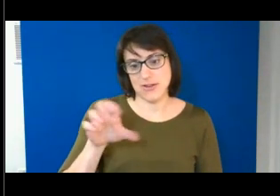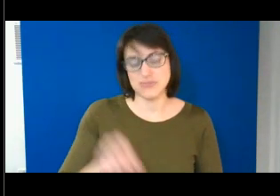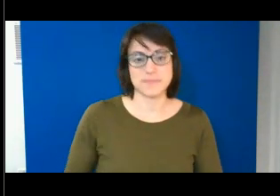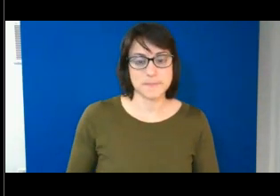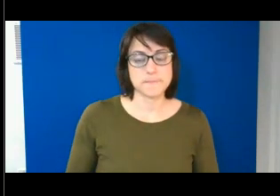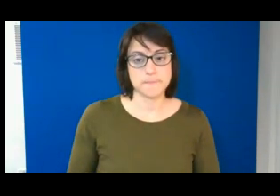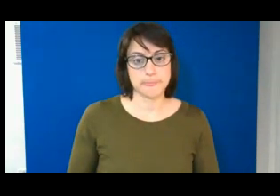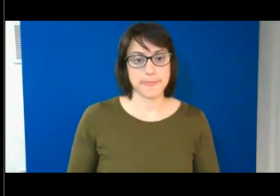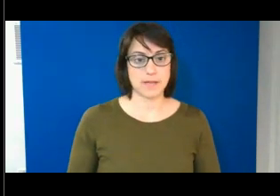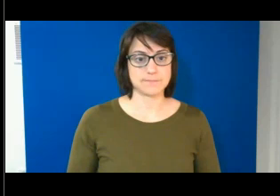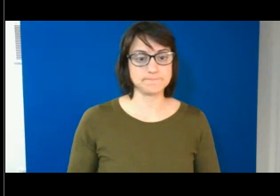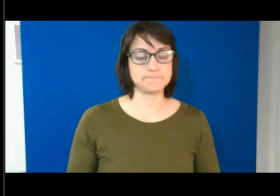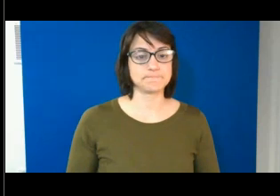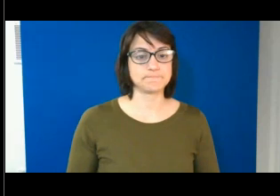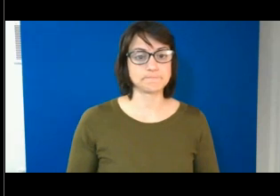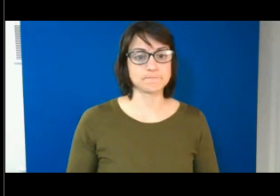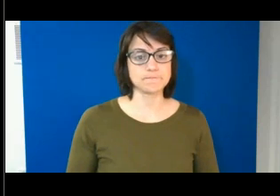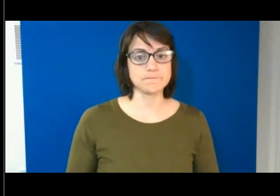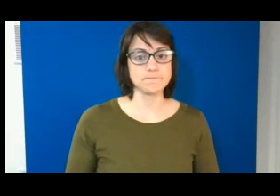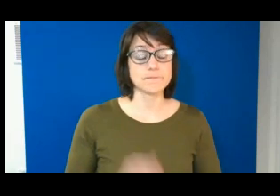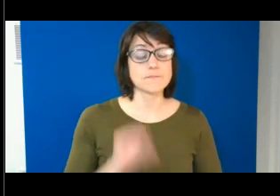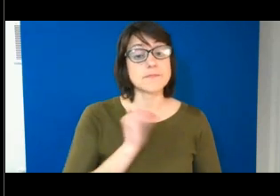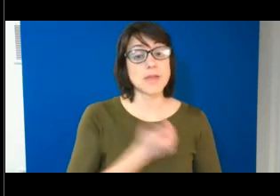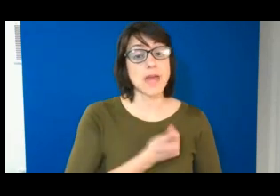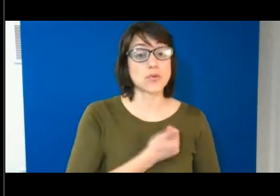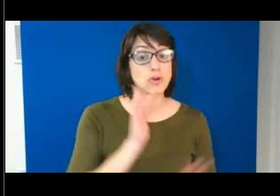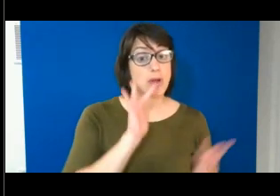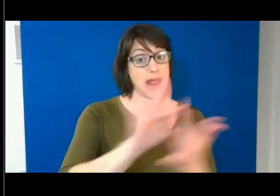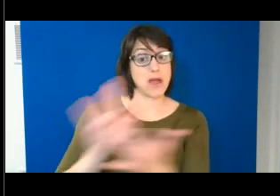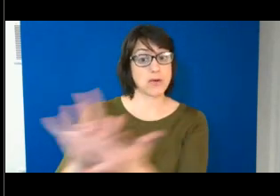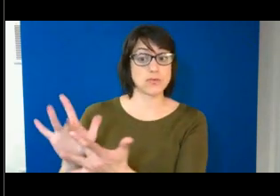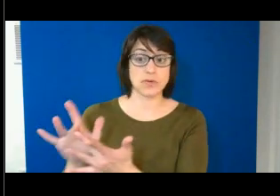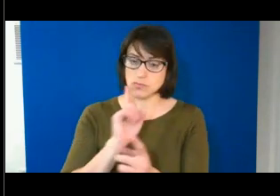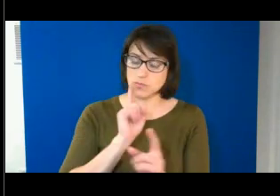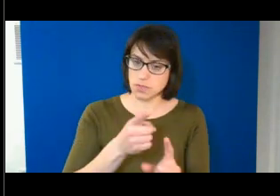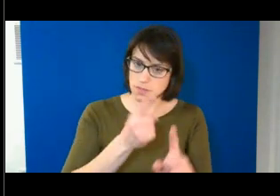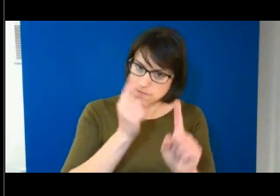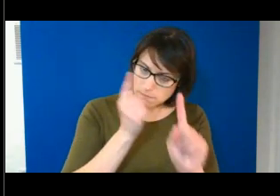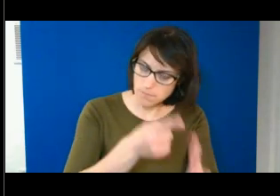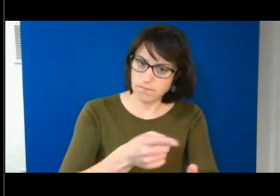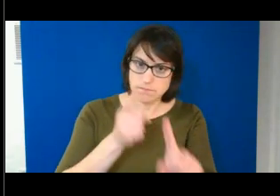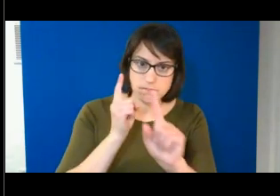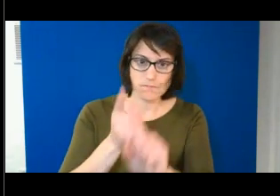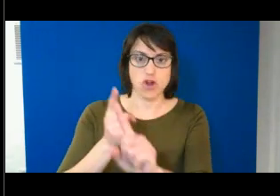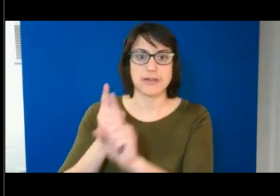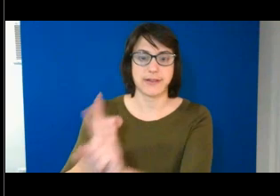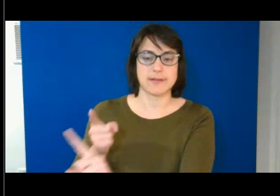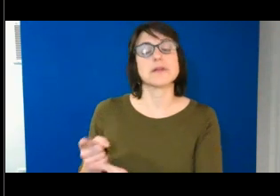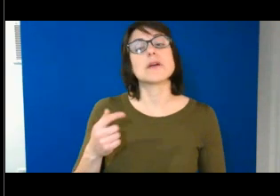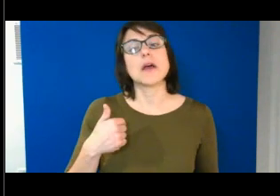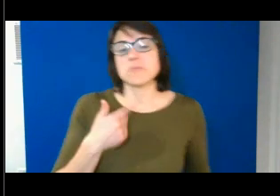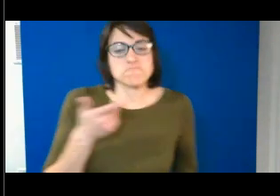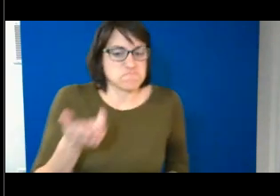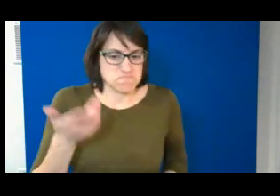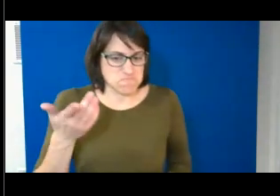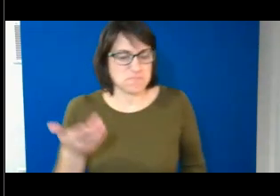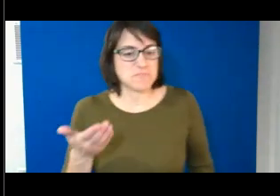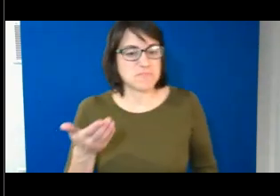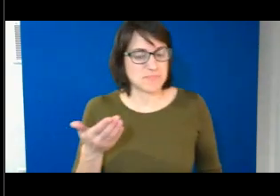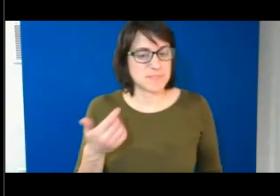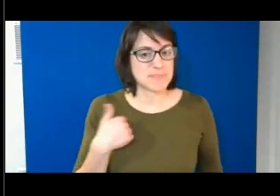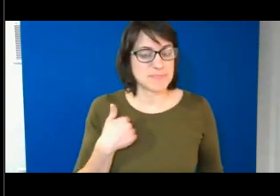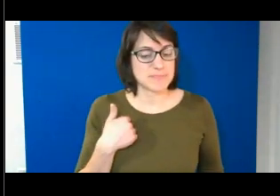And our research, our outreach is very targeted. I mentioned you often won't find us in environmental